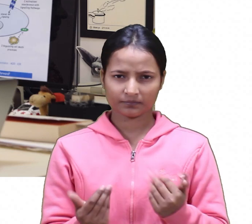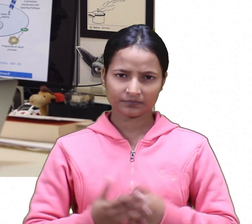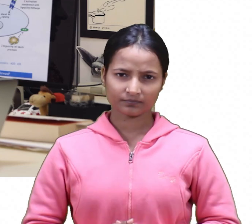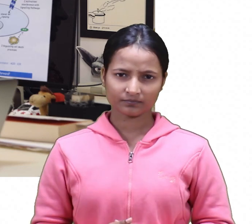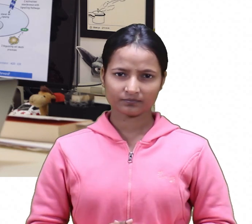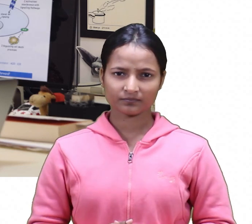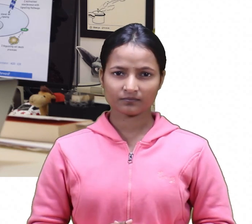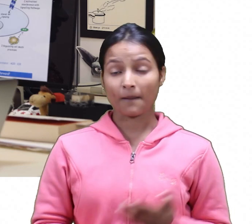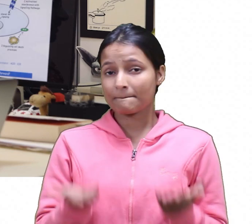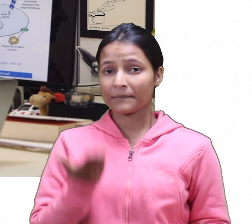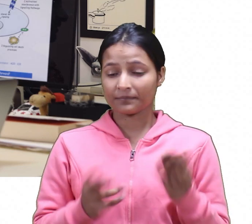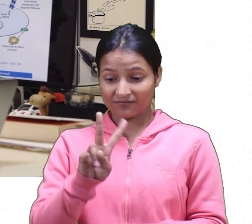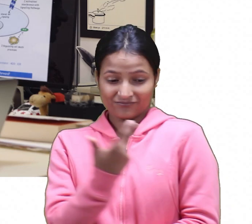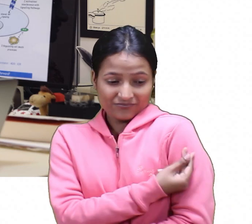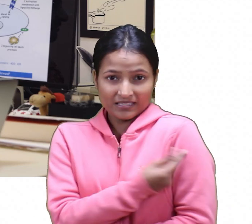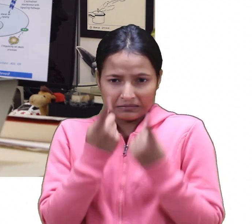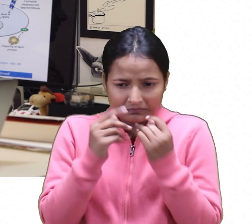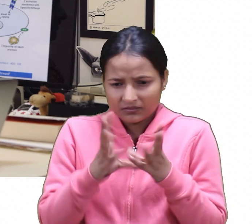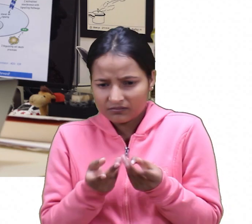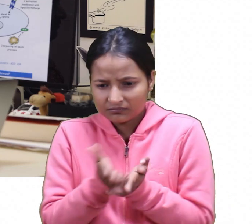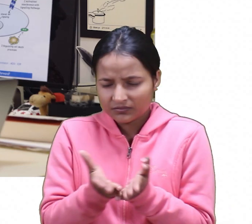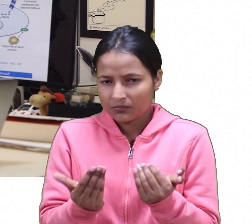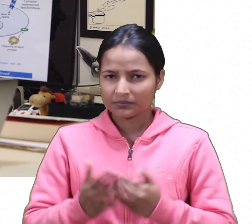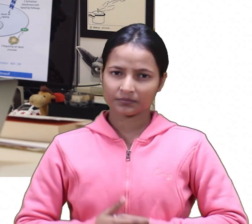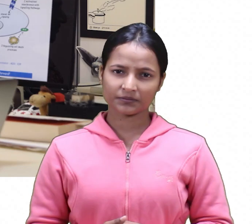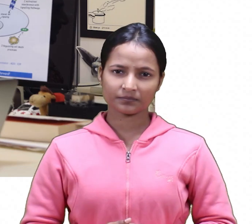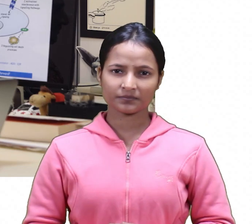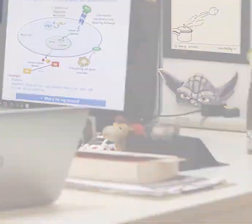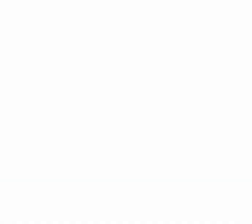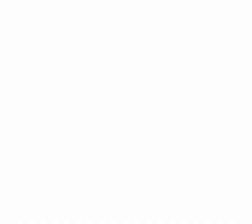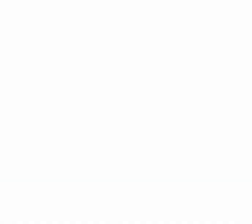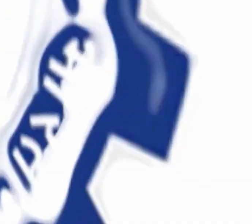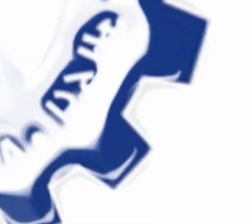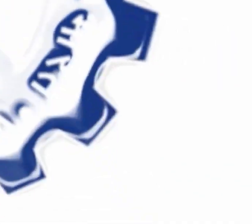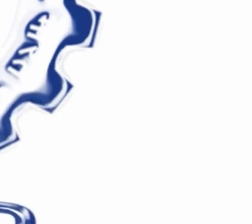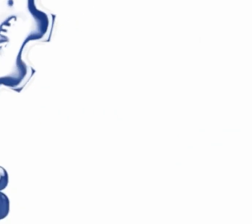and maybe identify targets which we can use for vaccine development.